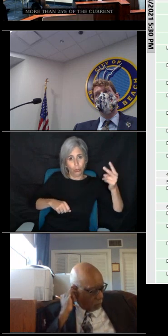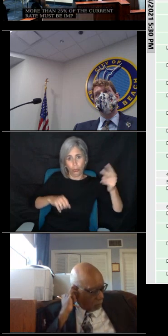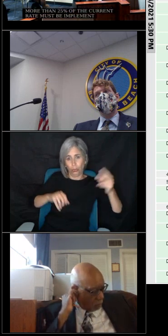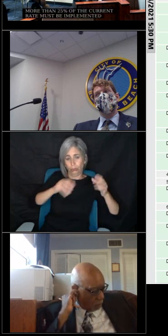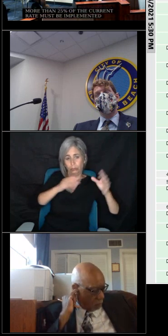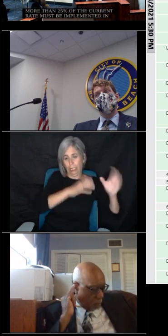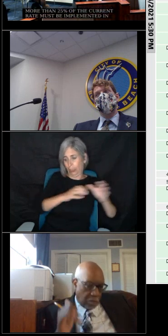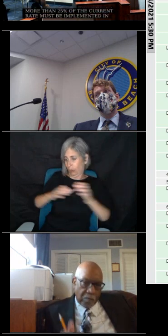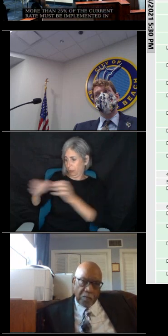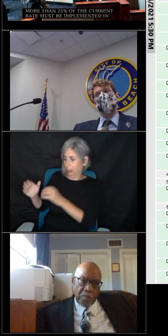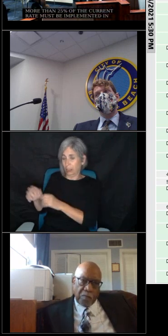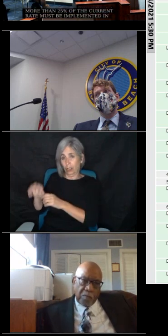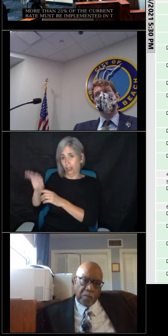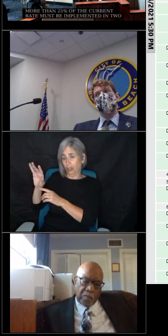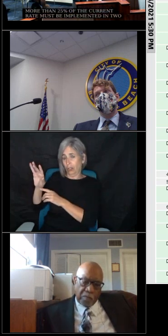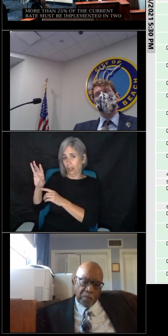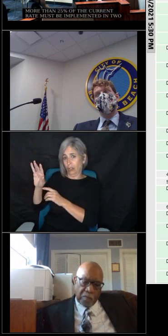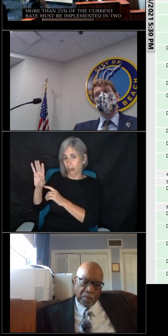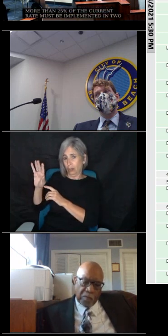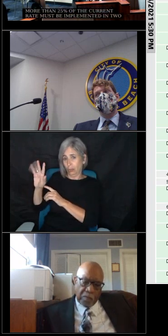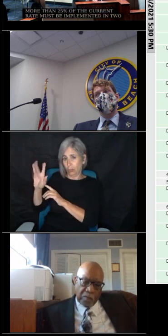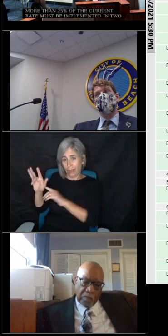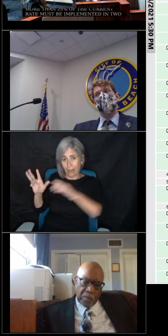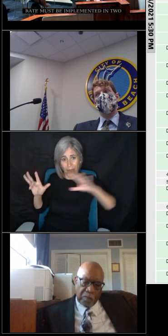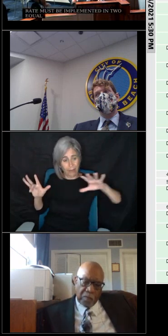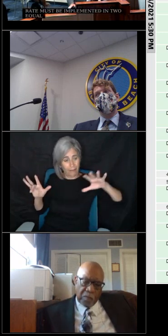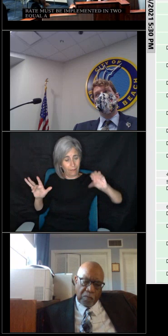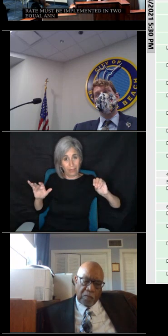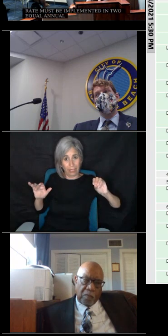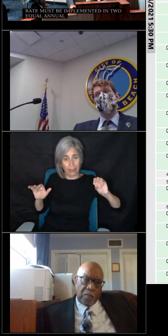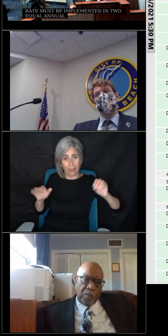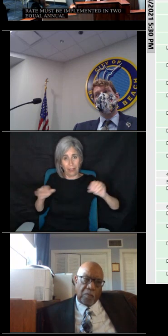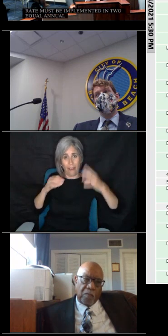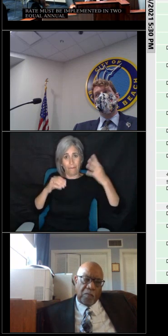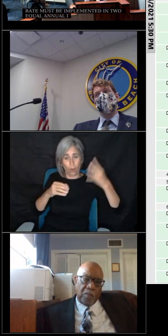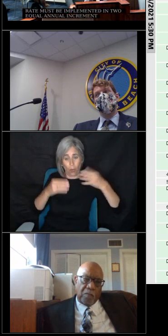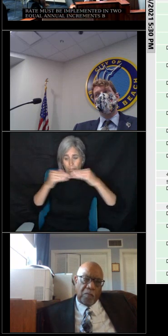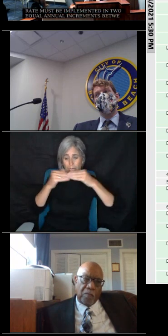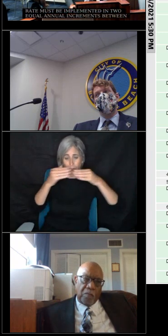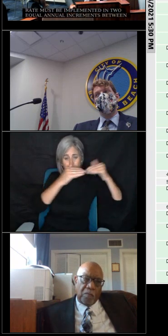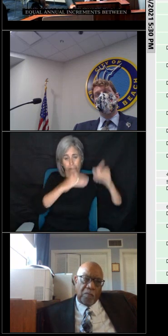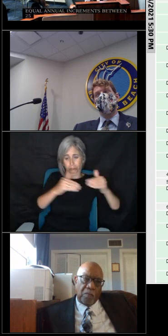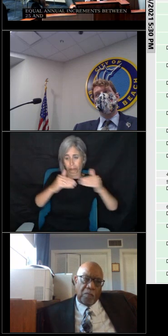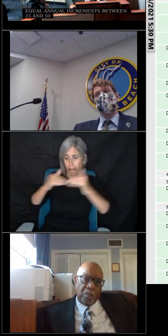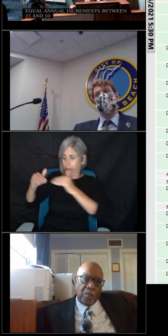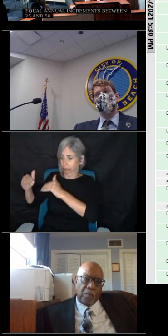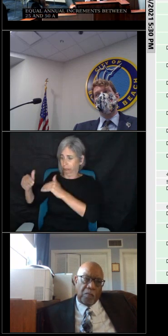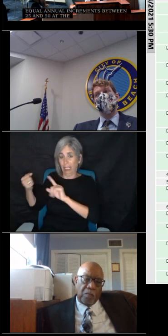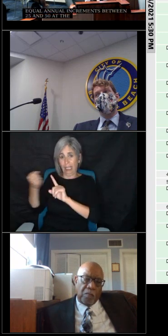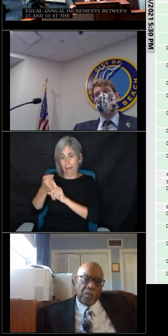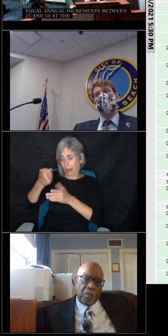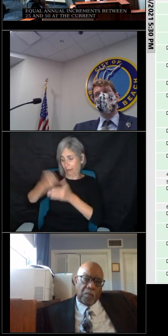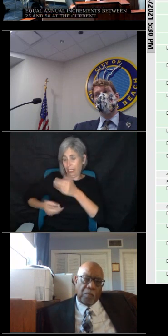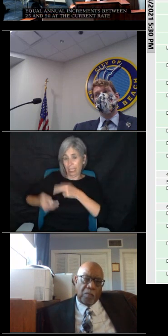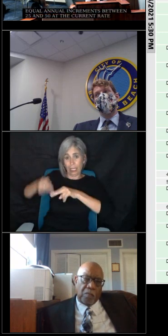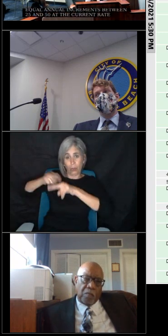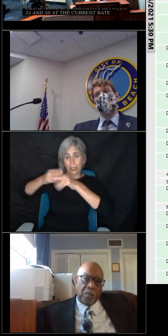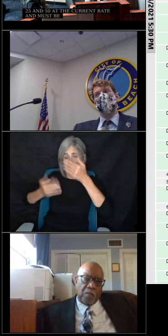between 25 and 50 at the current rate, it must be implemented in 4 equal increments. It provides that impact fee increases may not